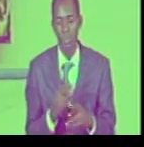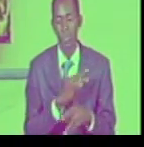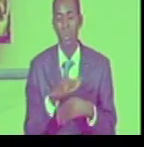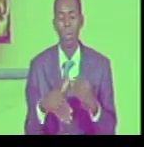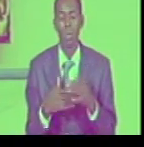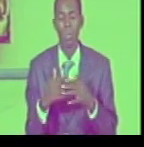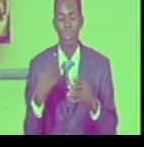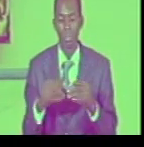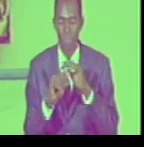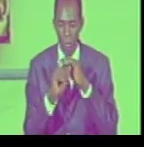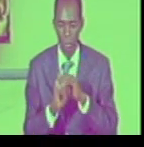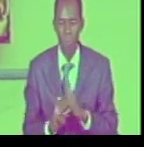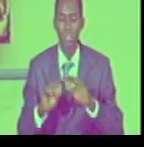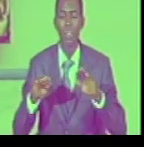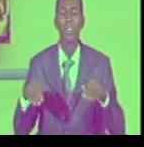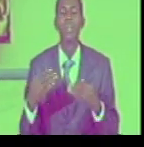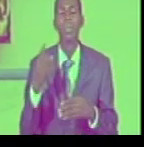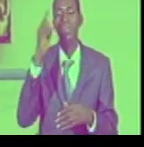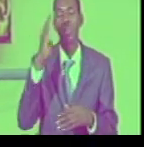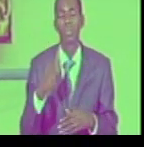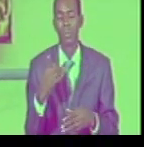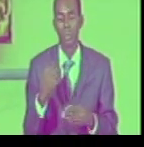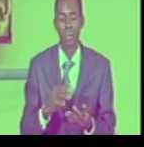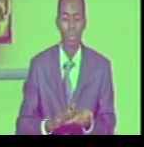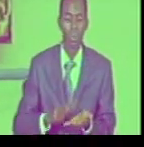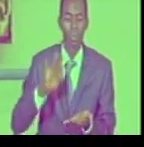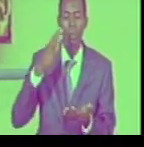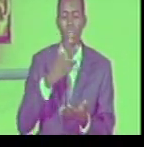Give God the glory and praise.